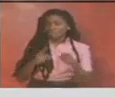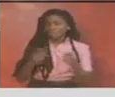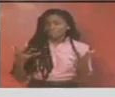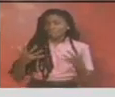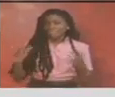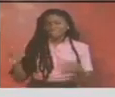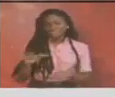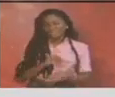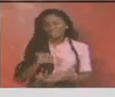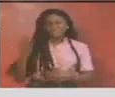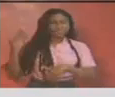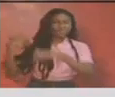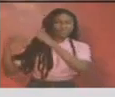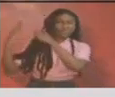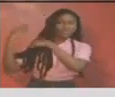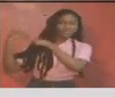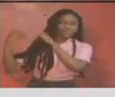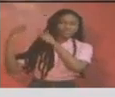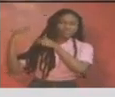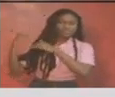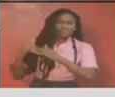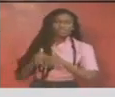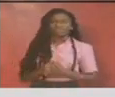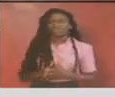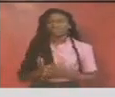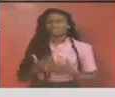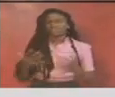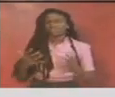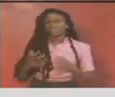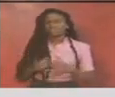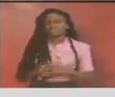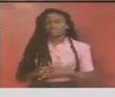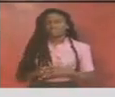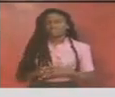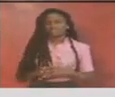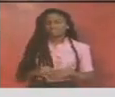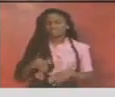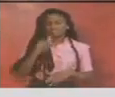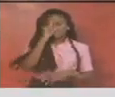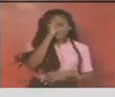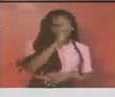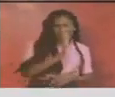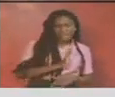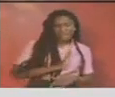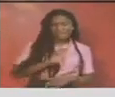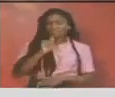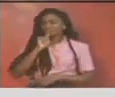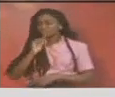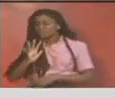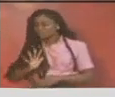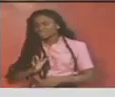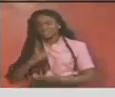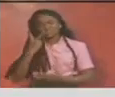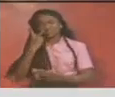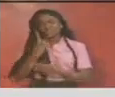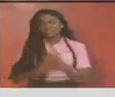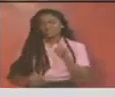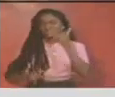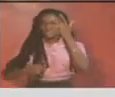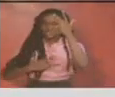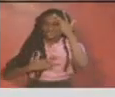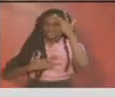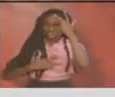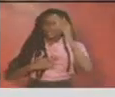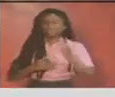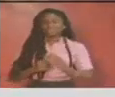similar proportions that we saw throughout the epidemic, roughly equal proportions in males and females. In this case, females a little bit